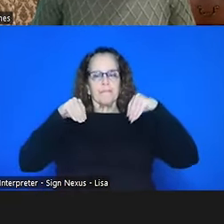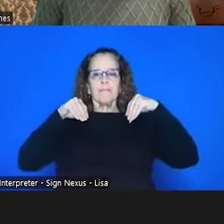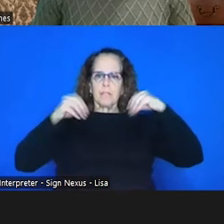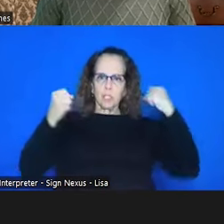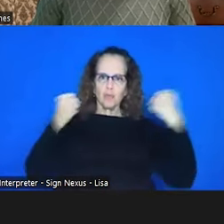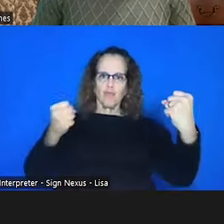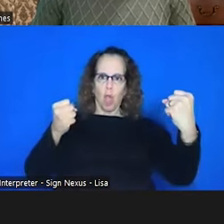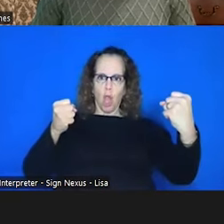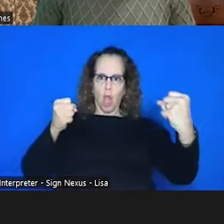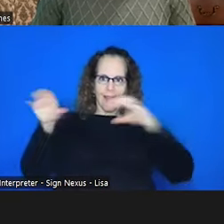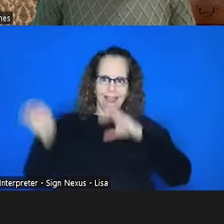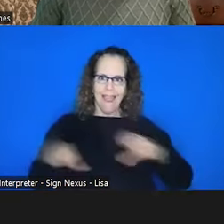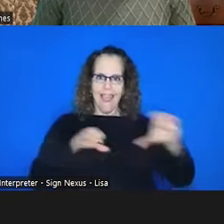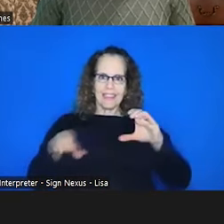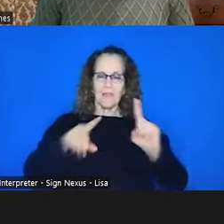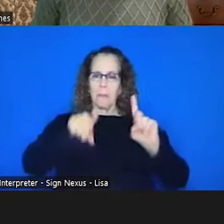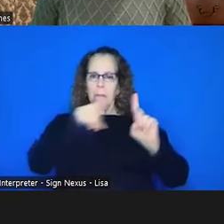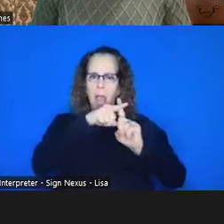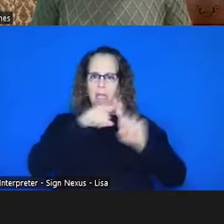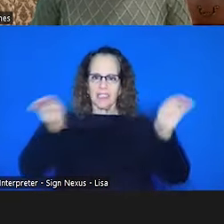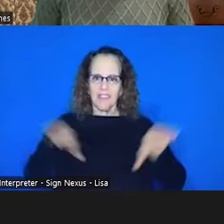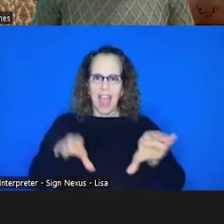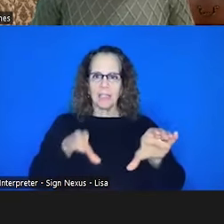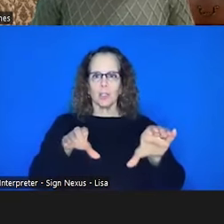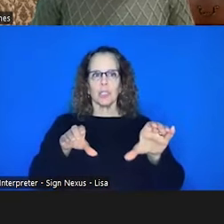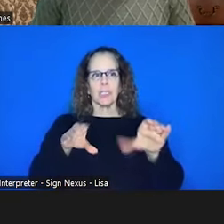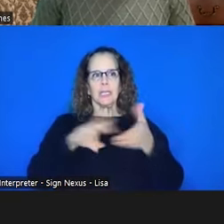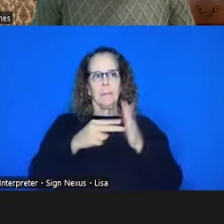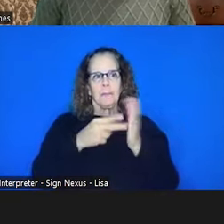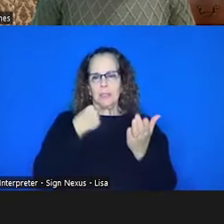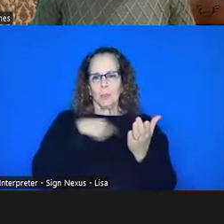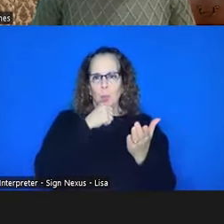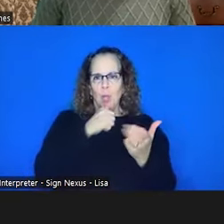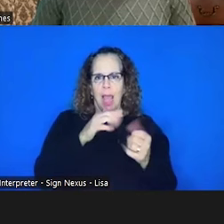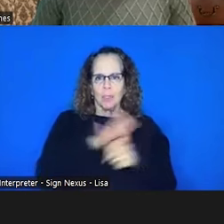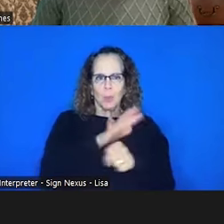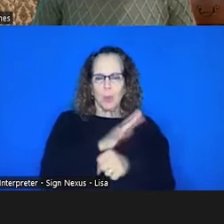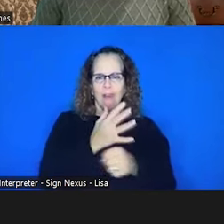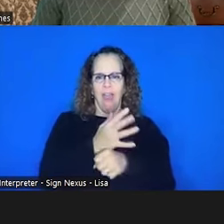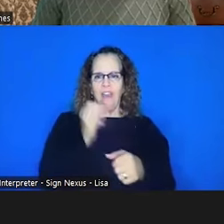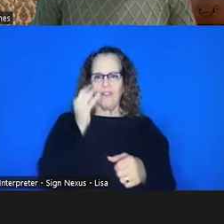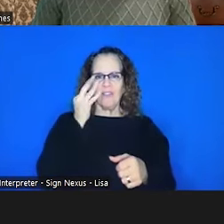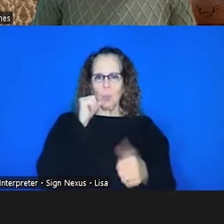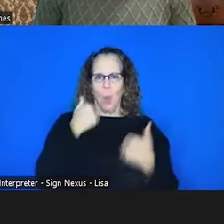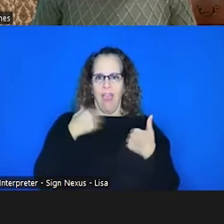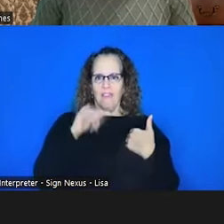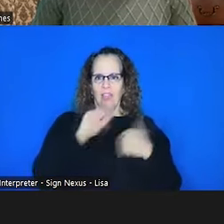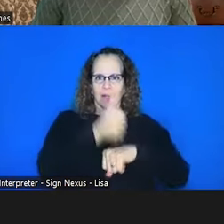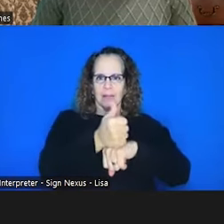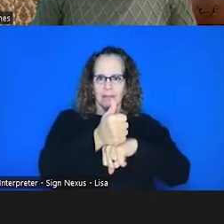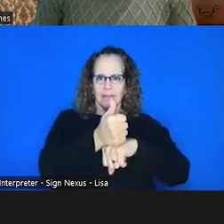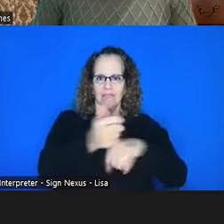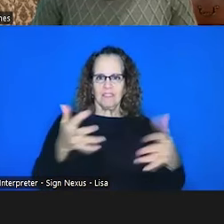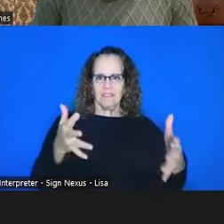harm, then we are not doing enough and we shouldn't be so self-congratulatory. And of